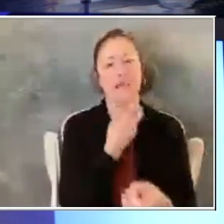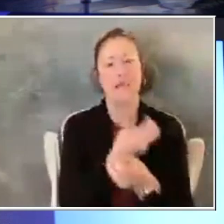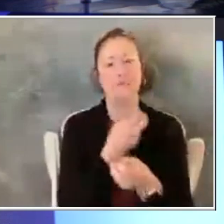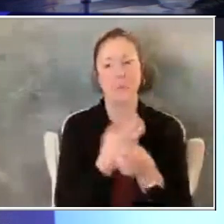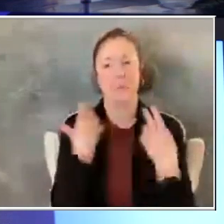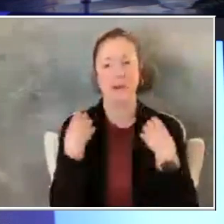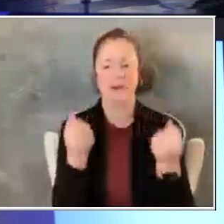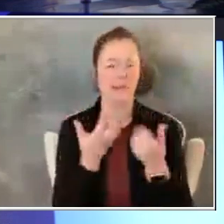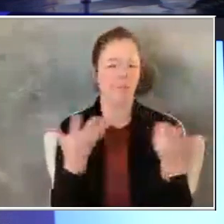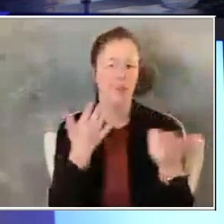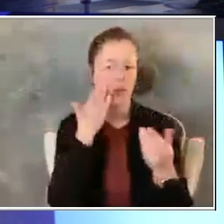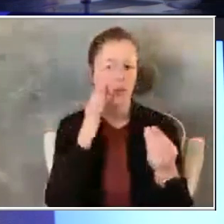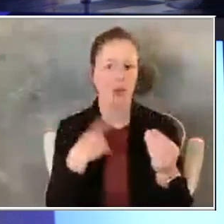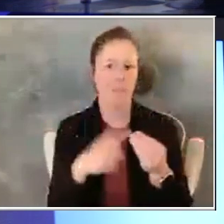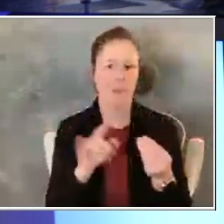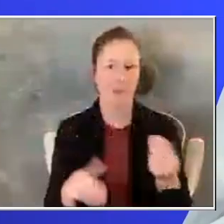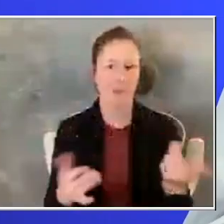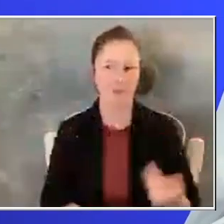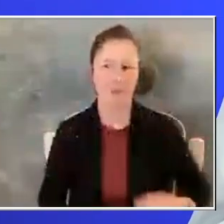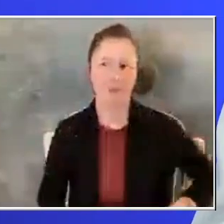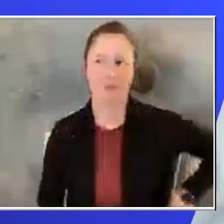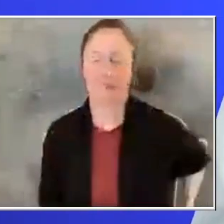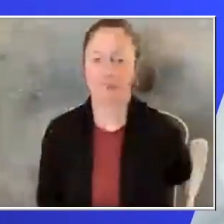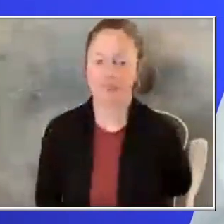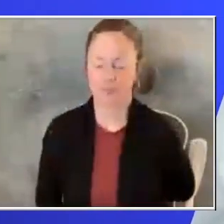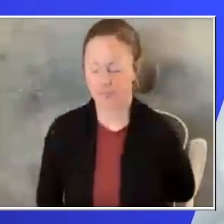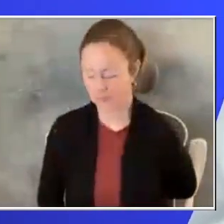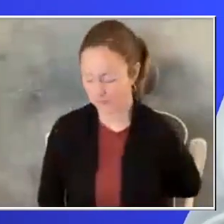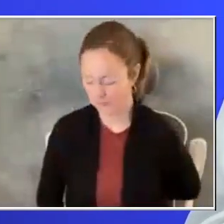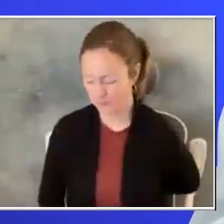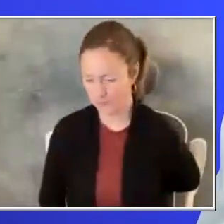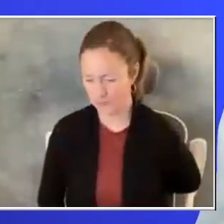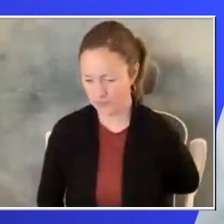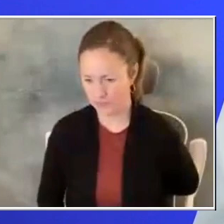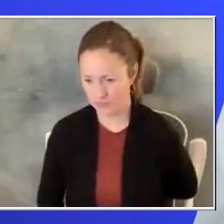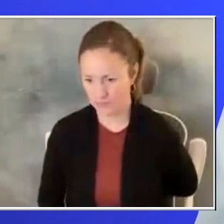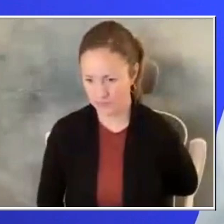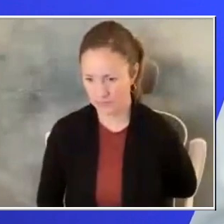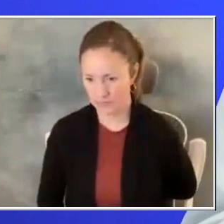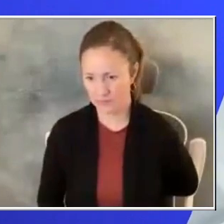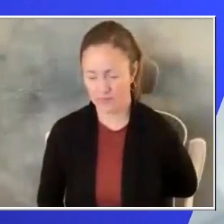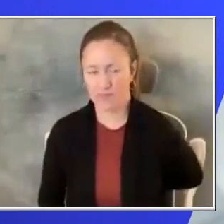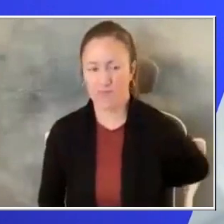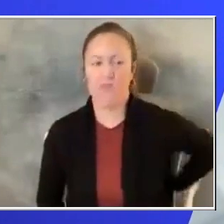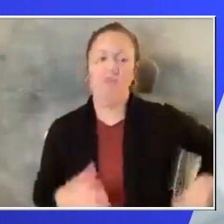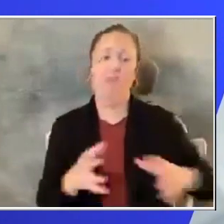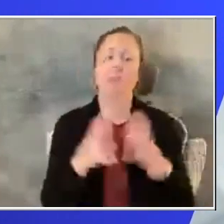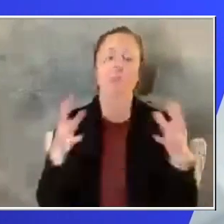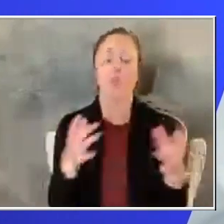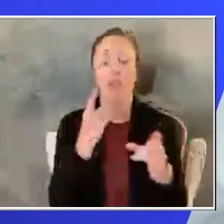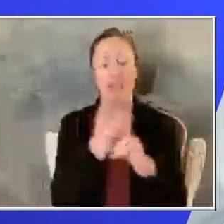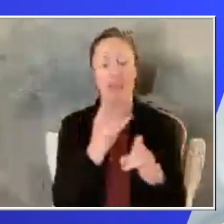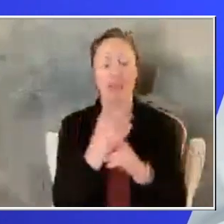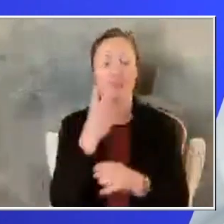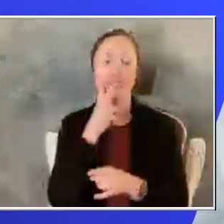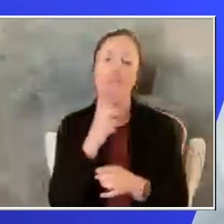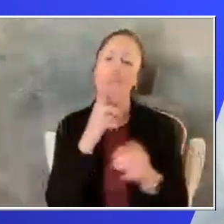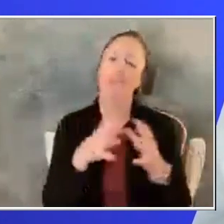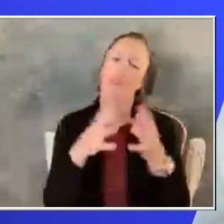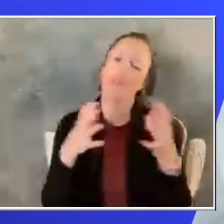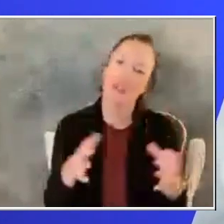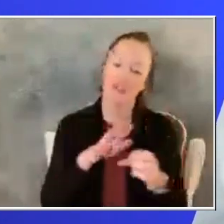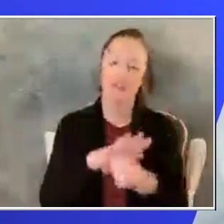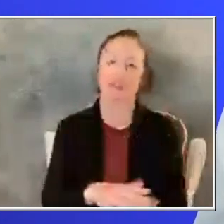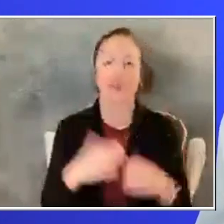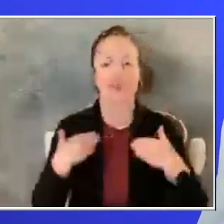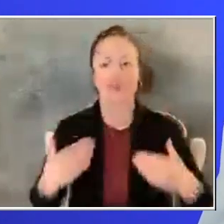know about that? You know, we know that excessive alcohol and smoking really puts a lot of stress on the body. You know, and any kind of